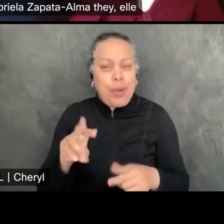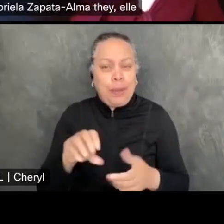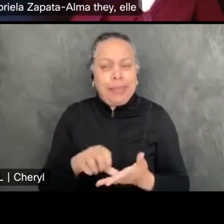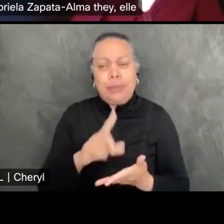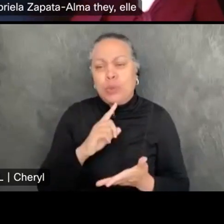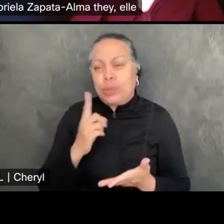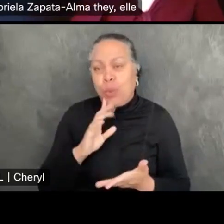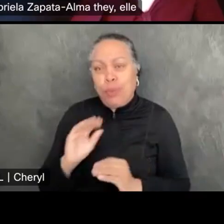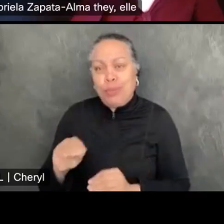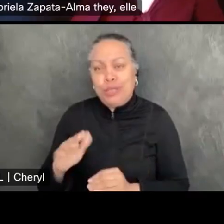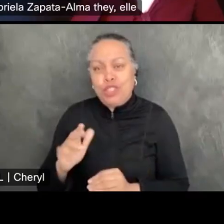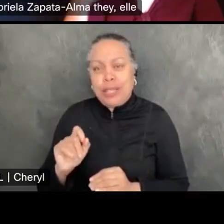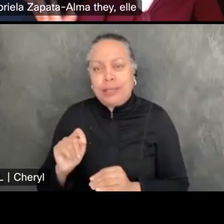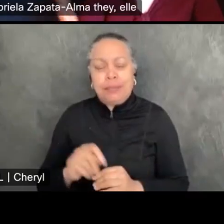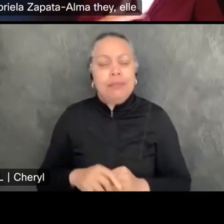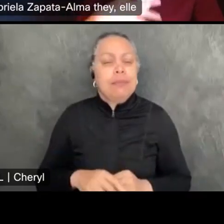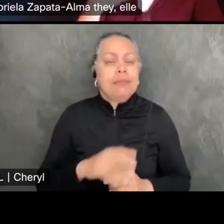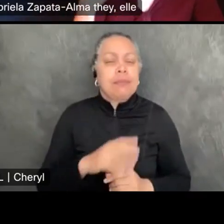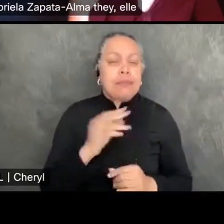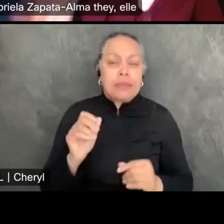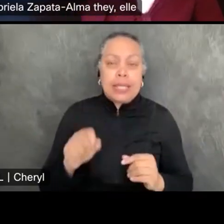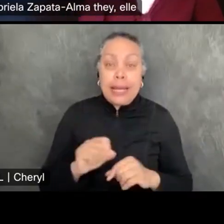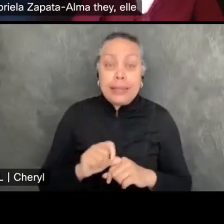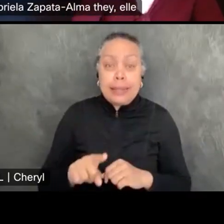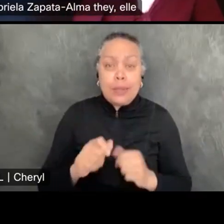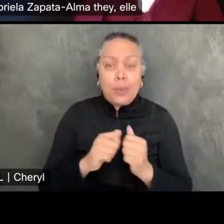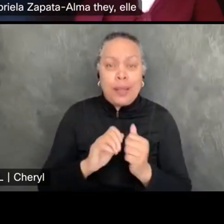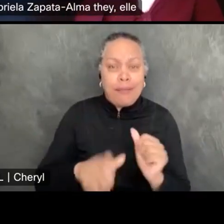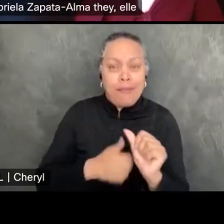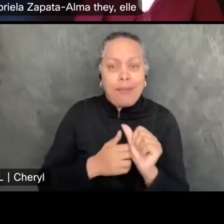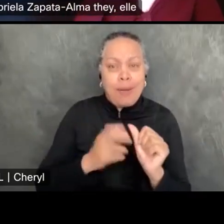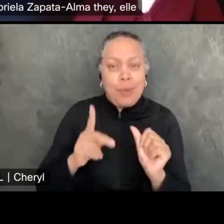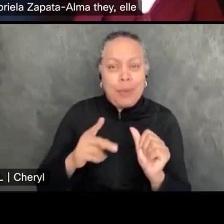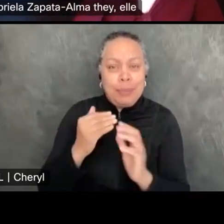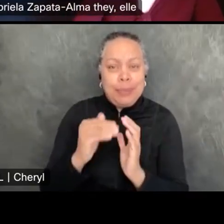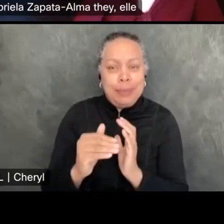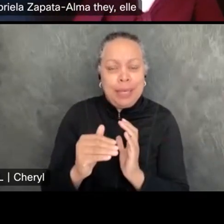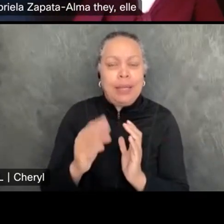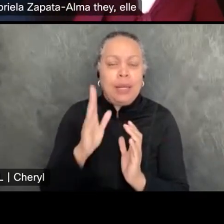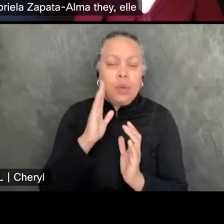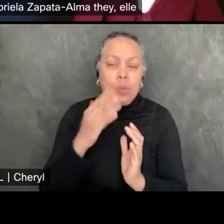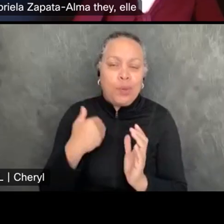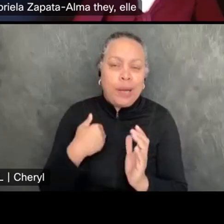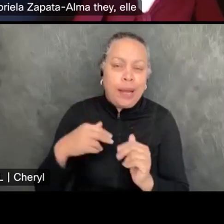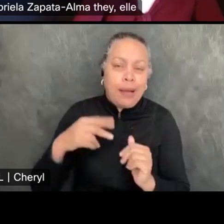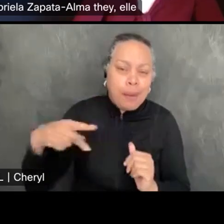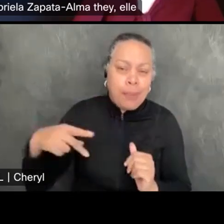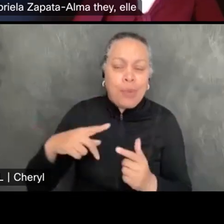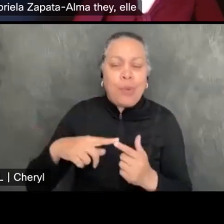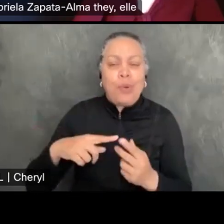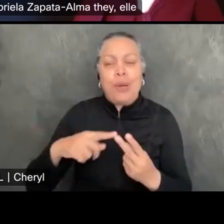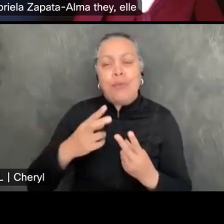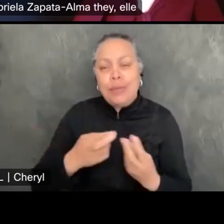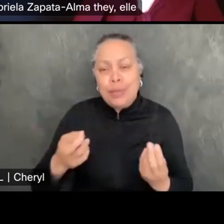chat, and as well as send out with the follow-up email that will have the slides and the resources we talked